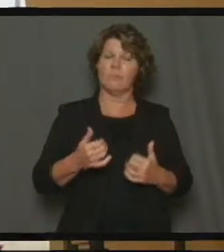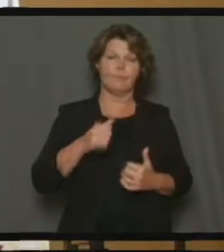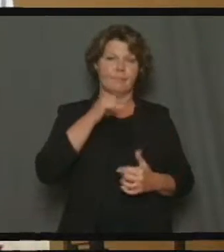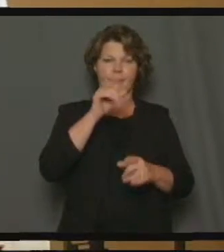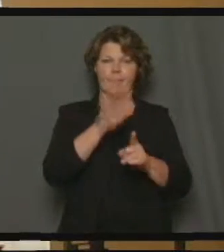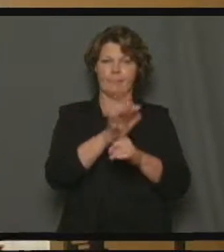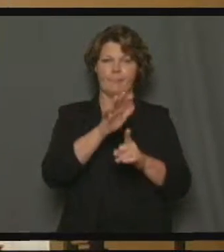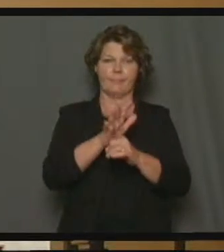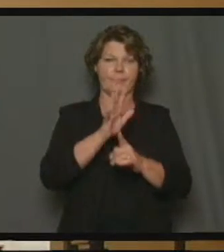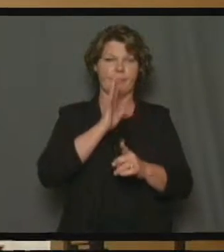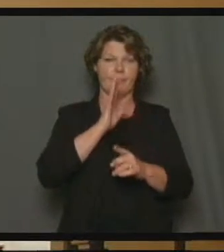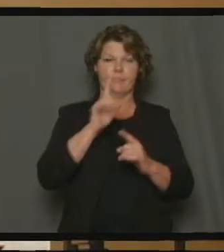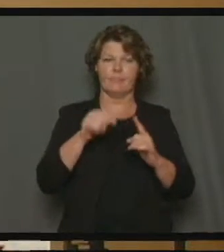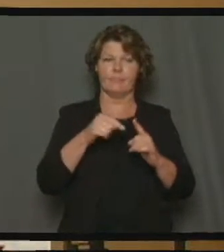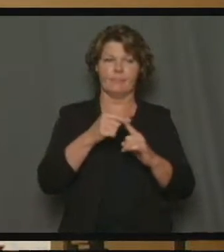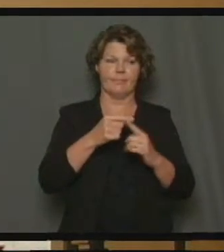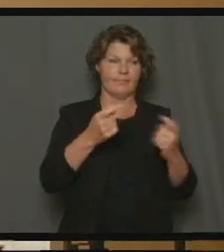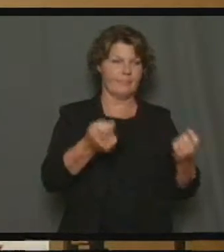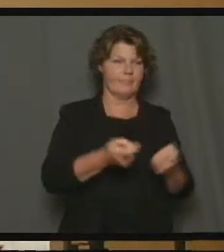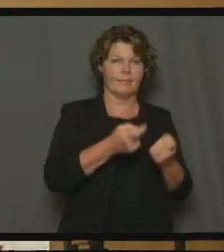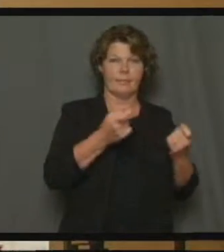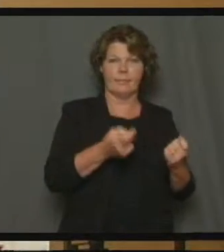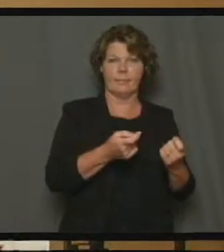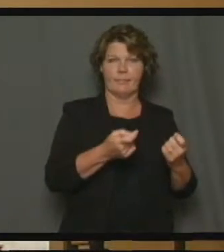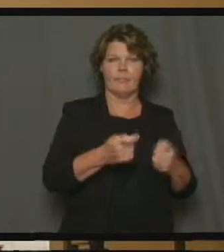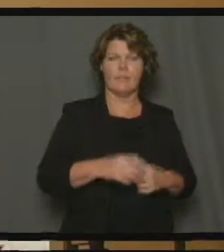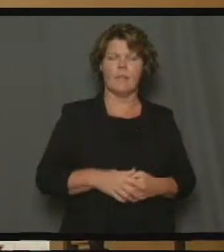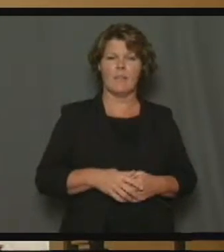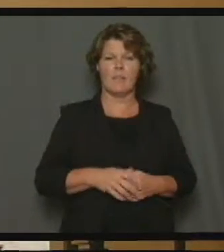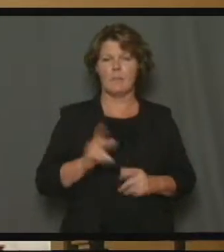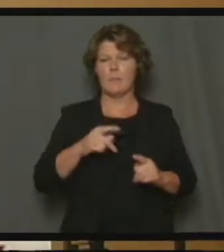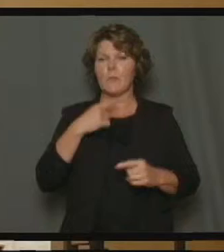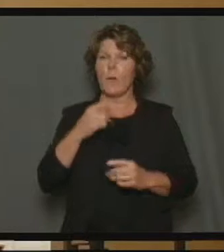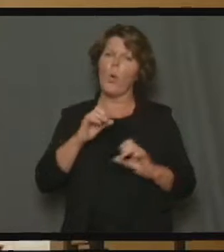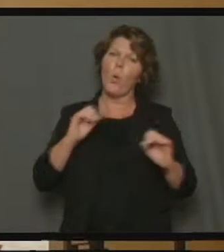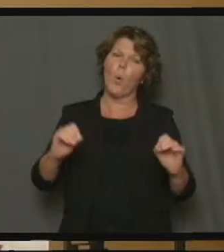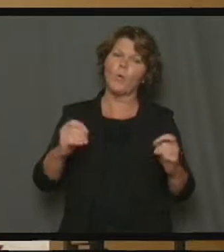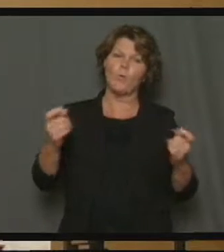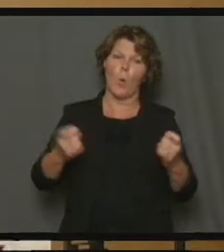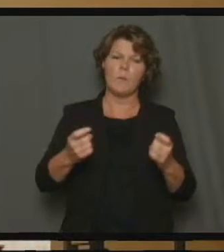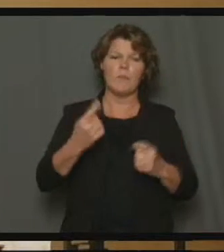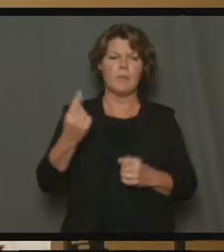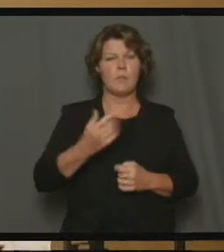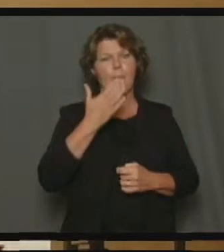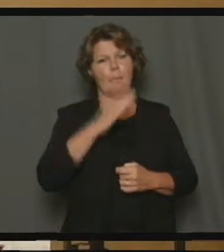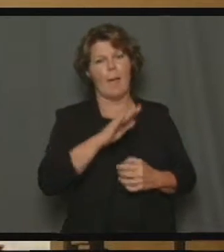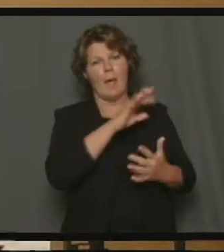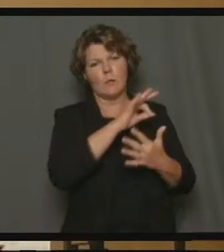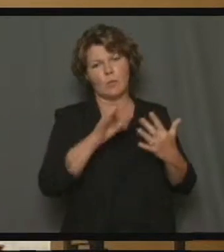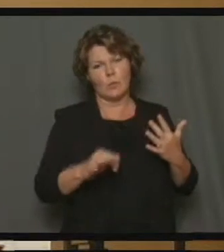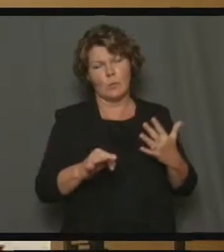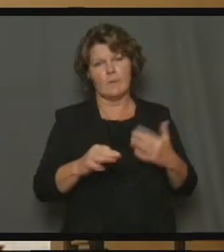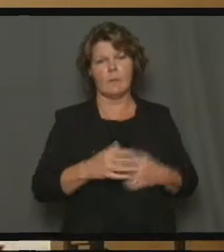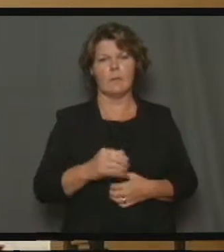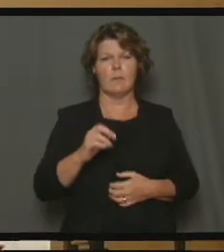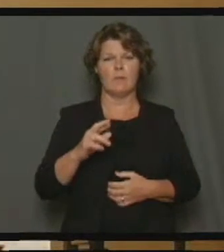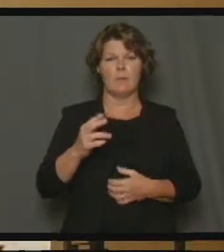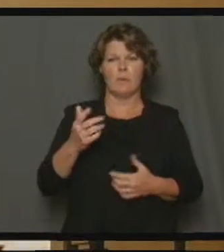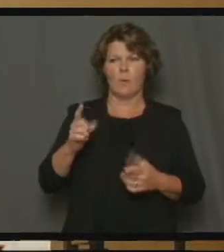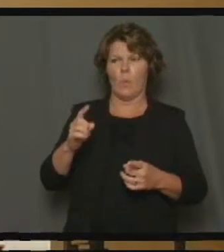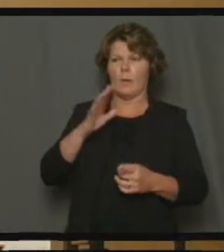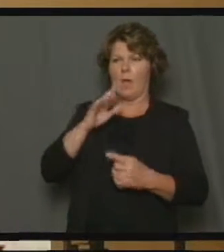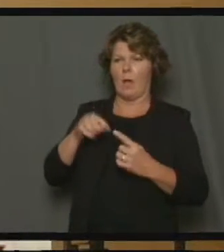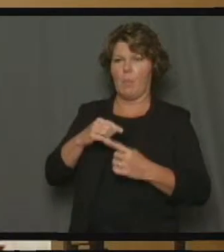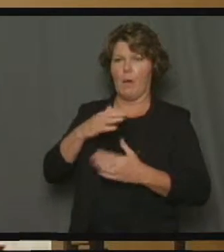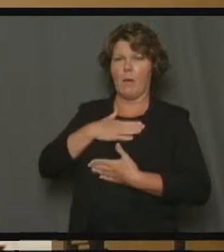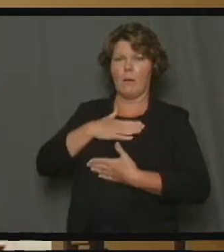people today say there's no such thing as sin, just bad choices. Still others maintain that to talk about confession of sin is